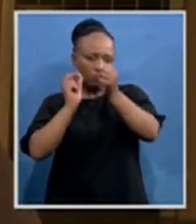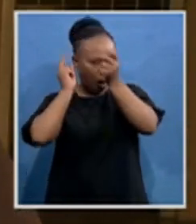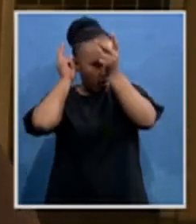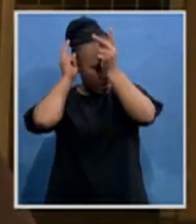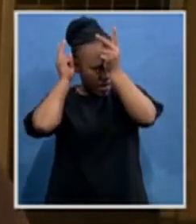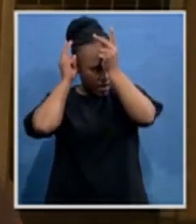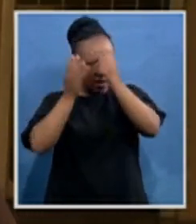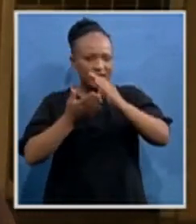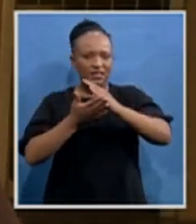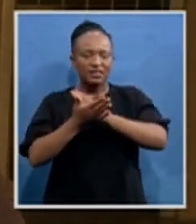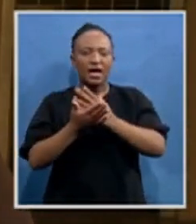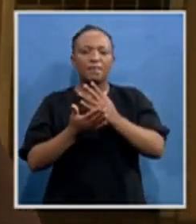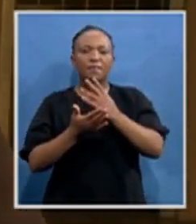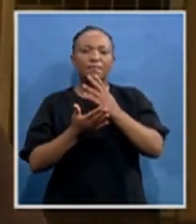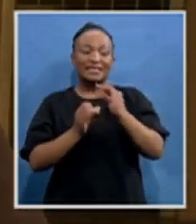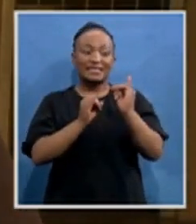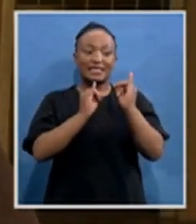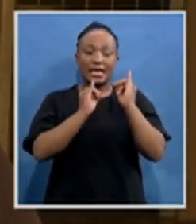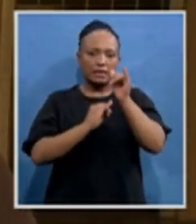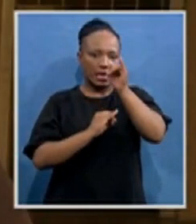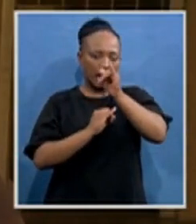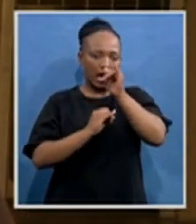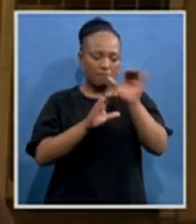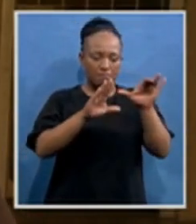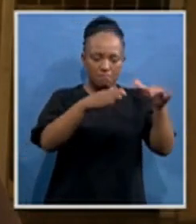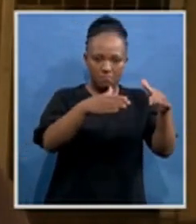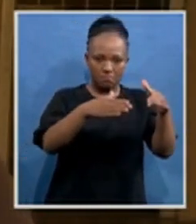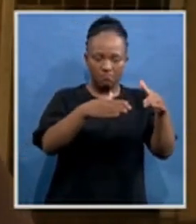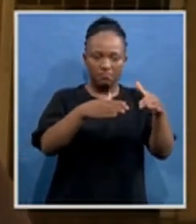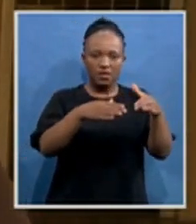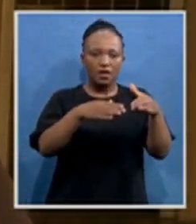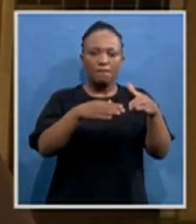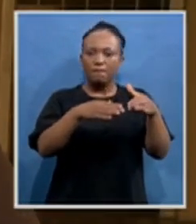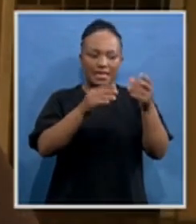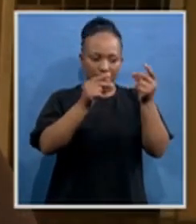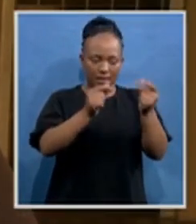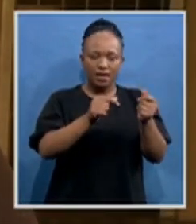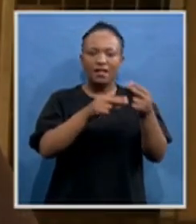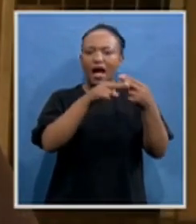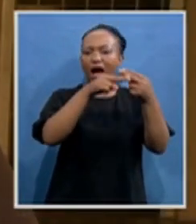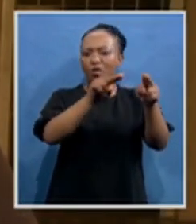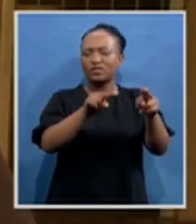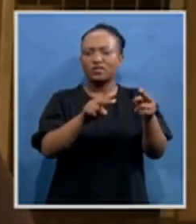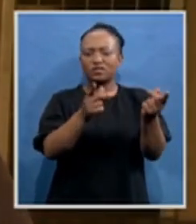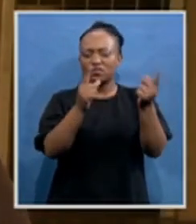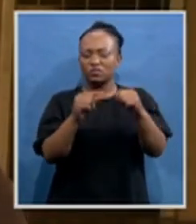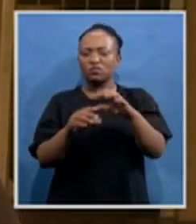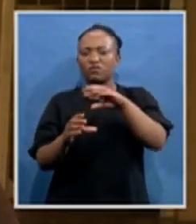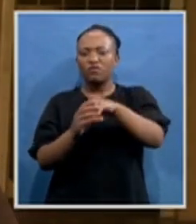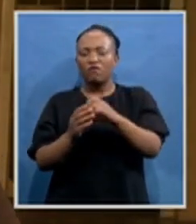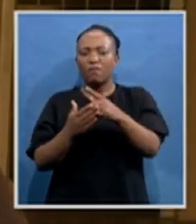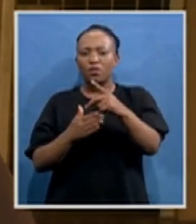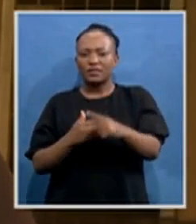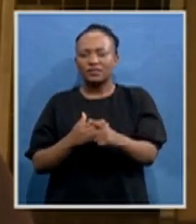crimes will not necessarily be immediately eligible for projects like this, but certainly they want to give